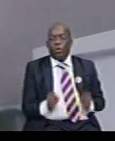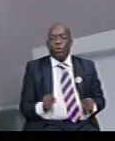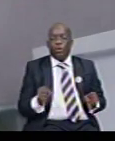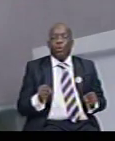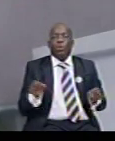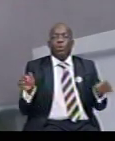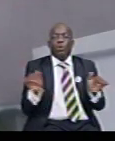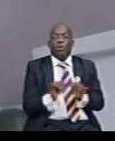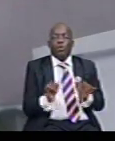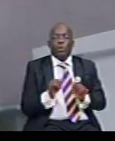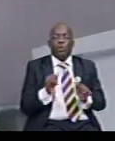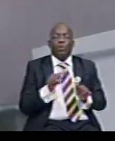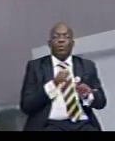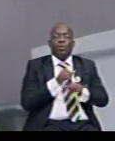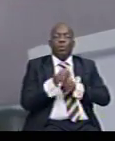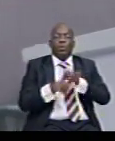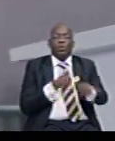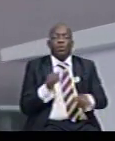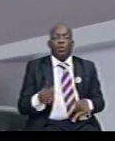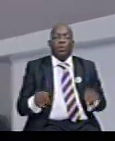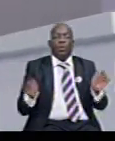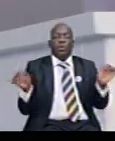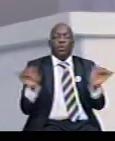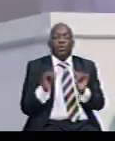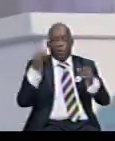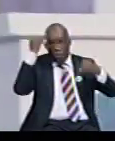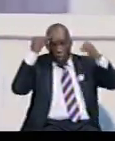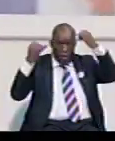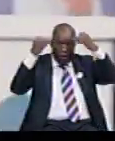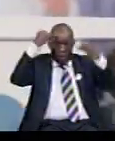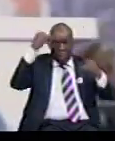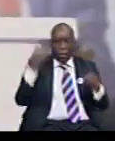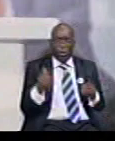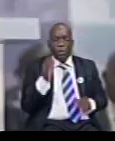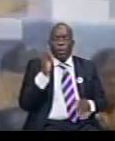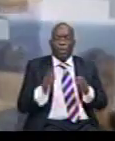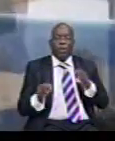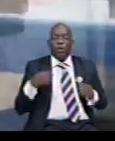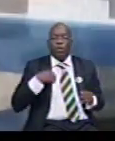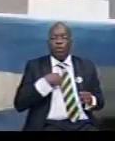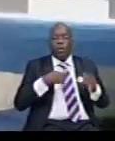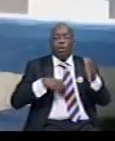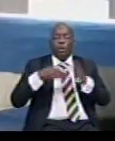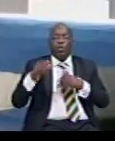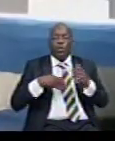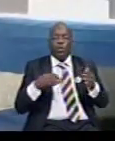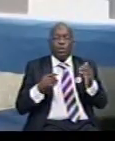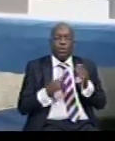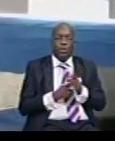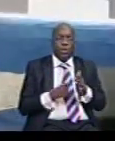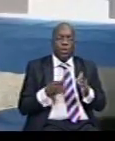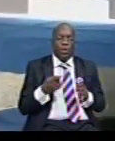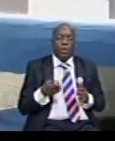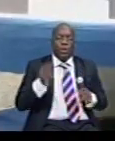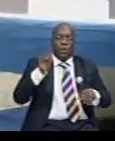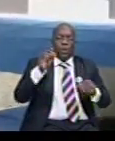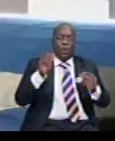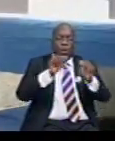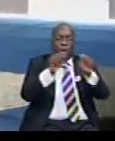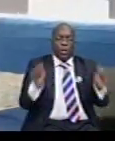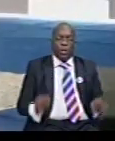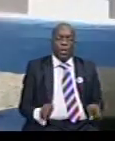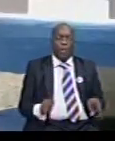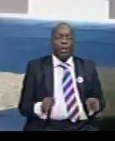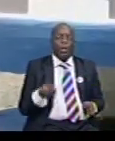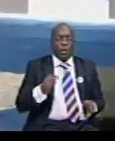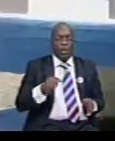same ideology. If we build the altar, we say, this one is there already, and the false prophets are using